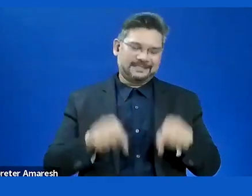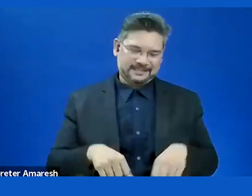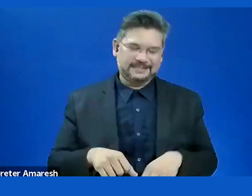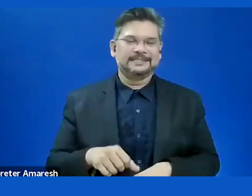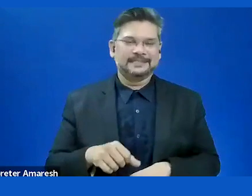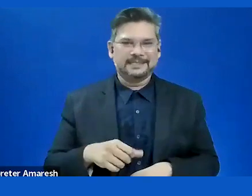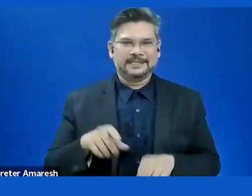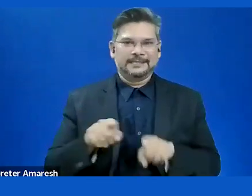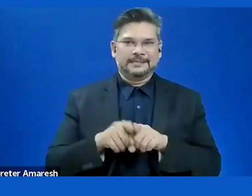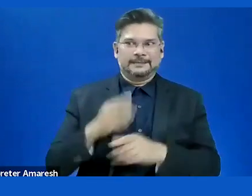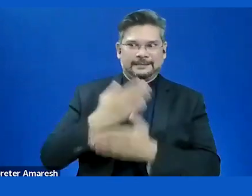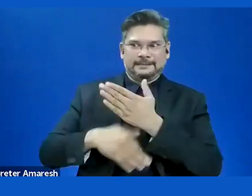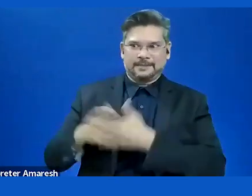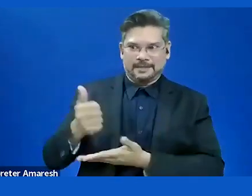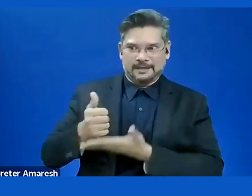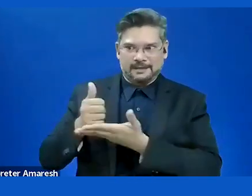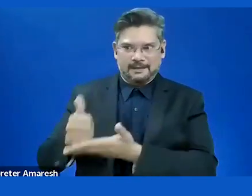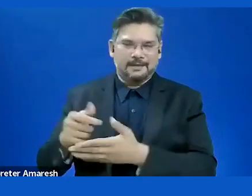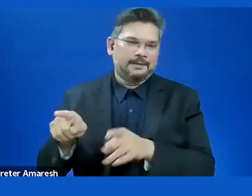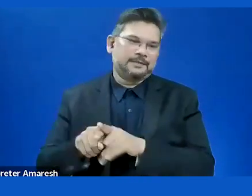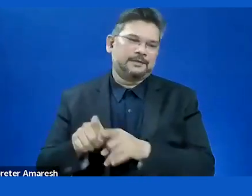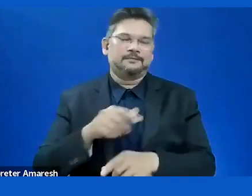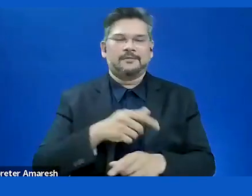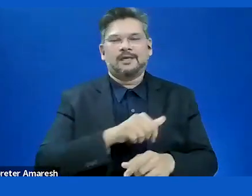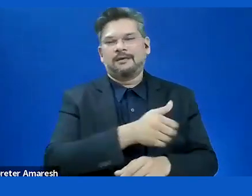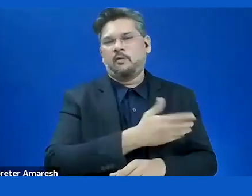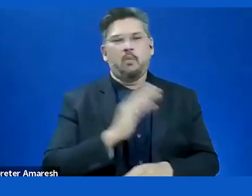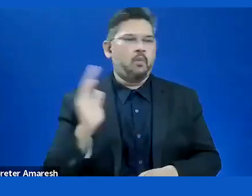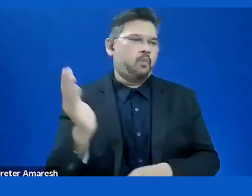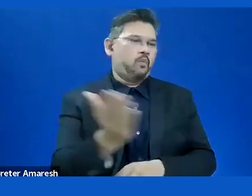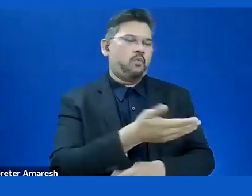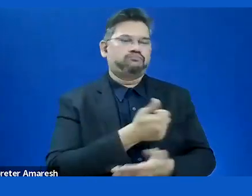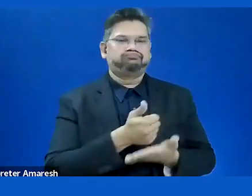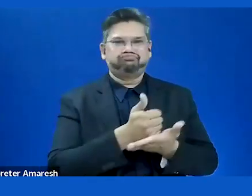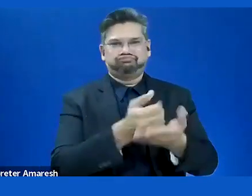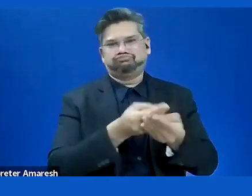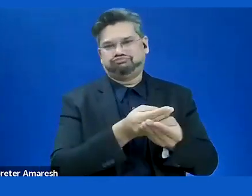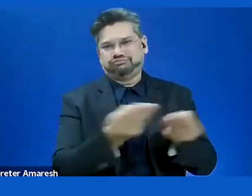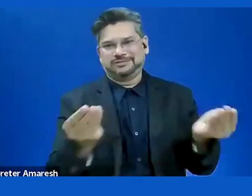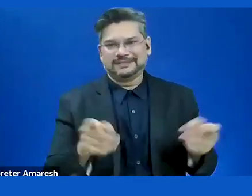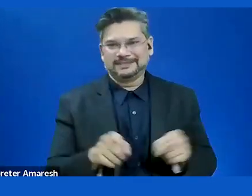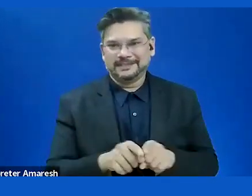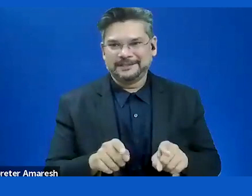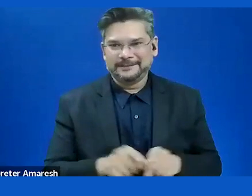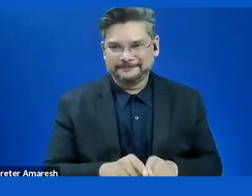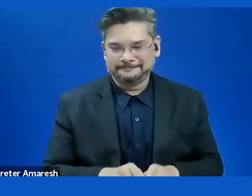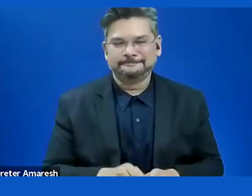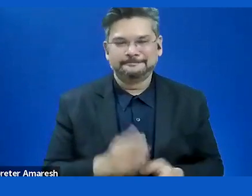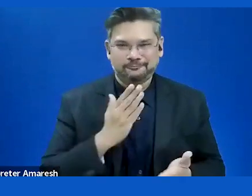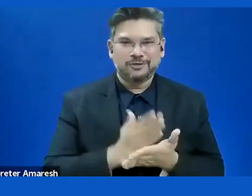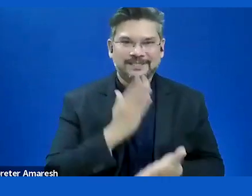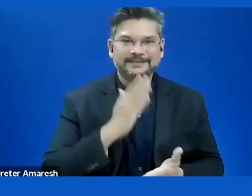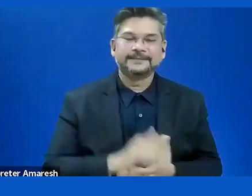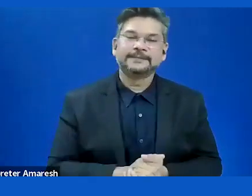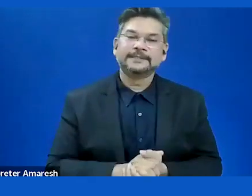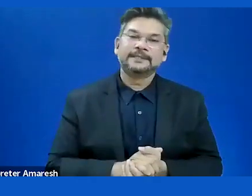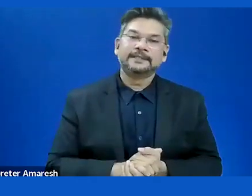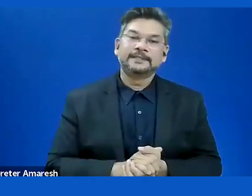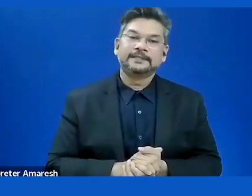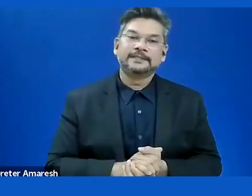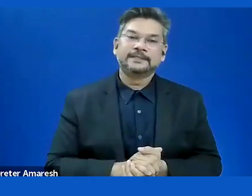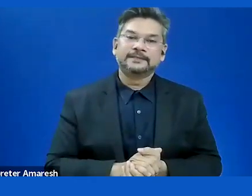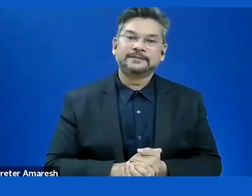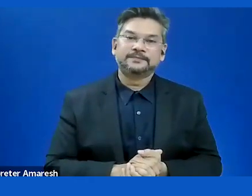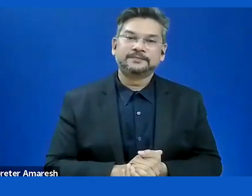challenges. So I said that I think that's kind of echoing what you were just saying, Stian. So Jane, what do you think? How do